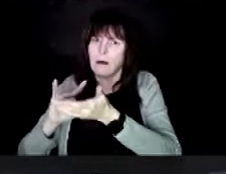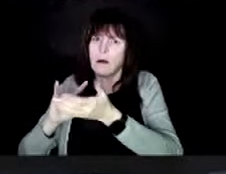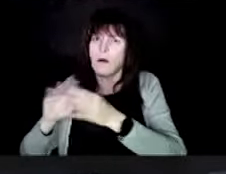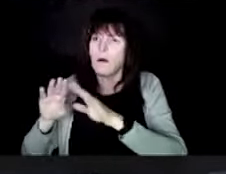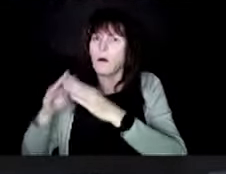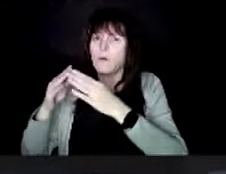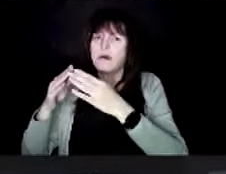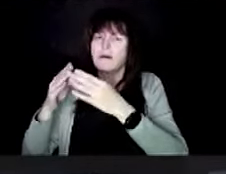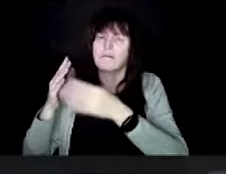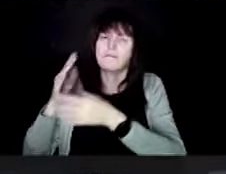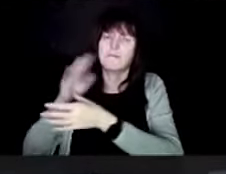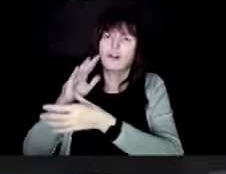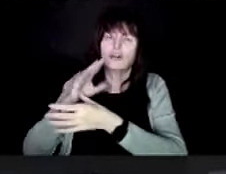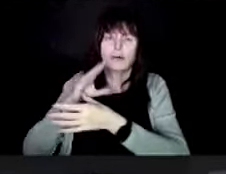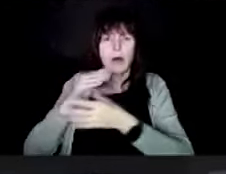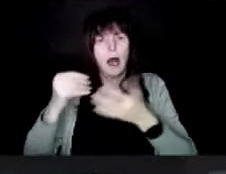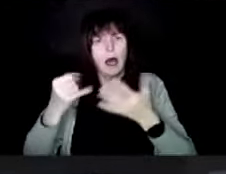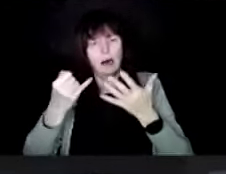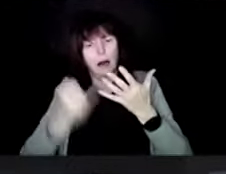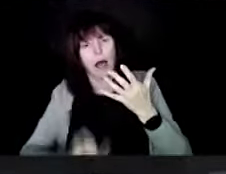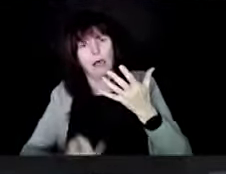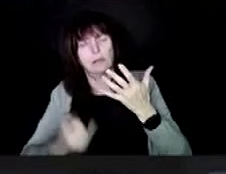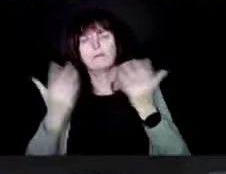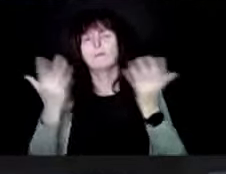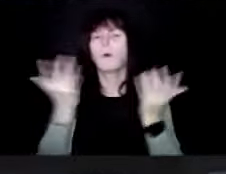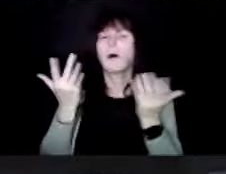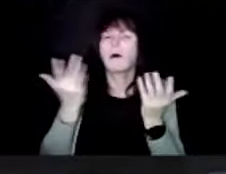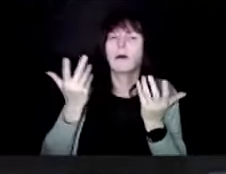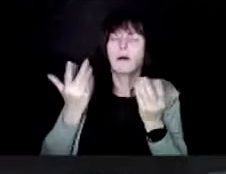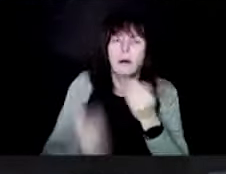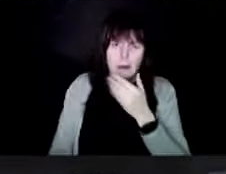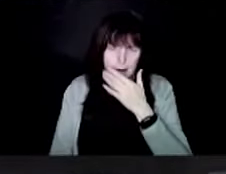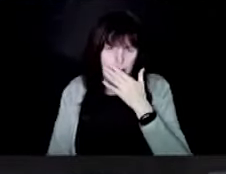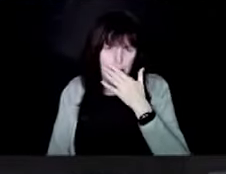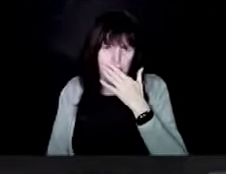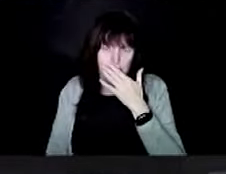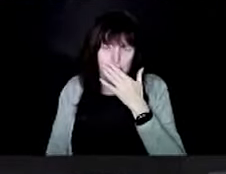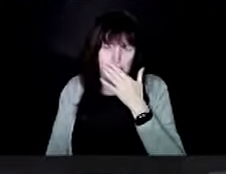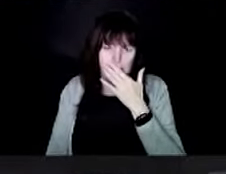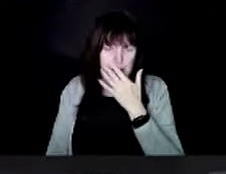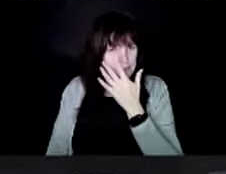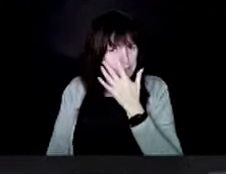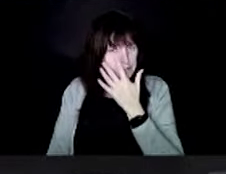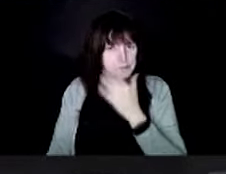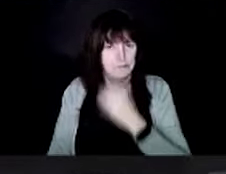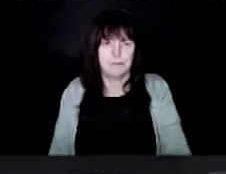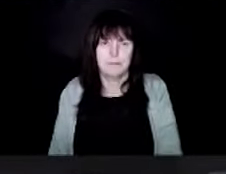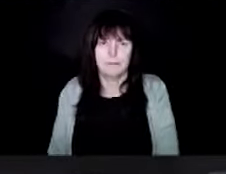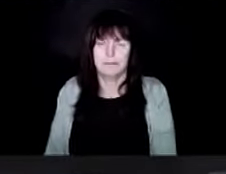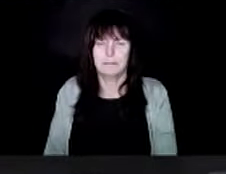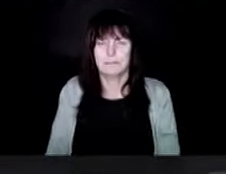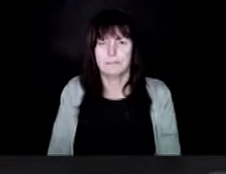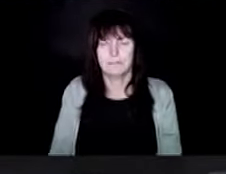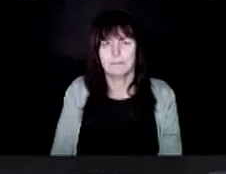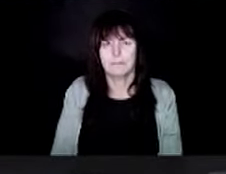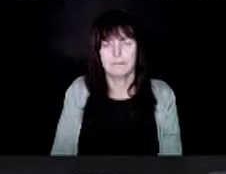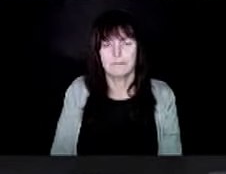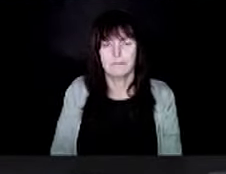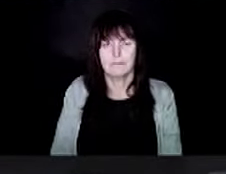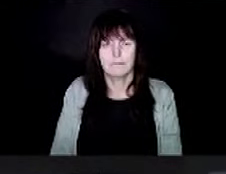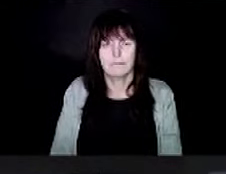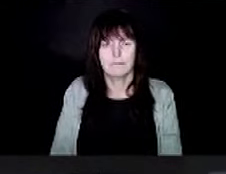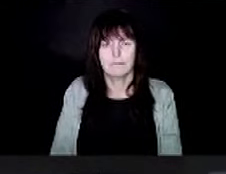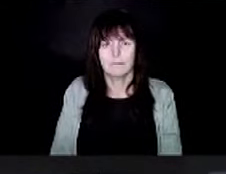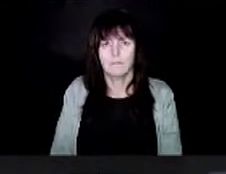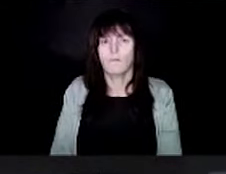out of the modified stage two? So we're going to make recommendations to government, and these are